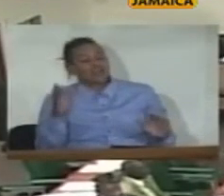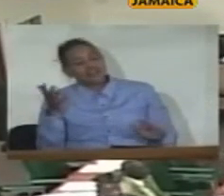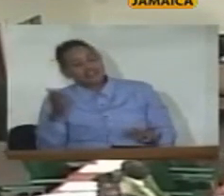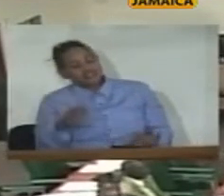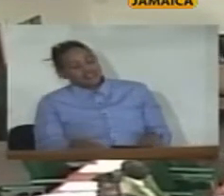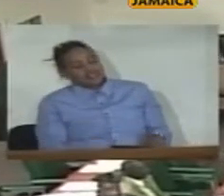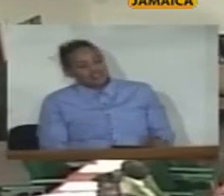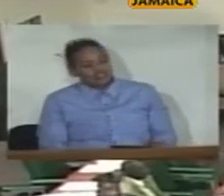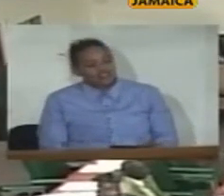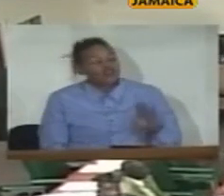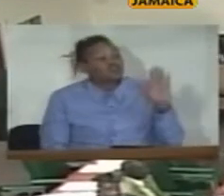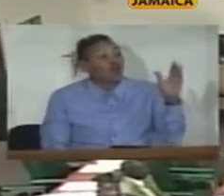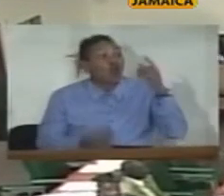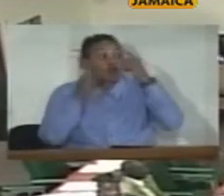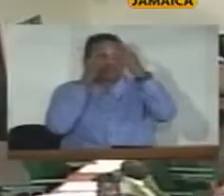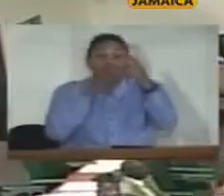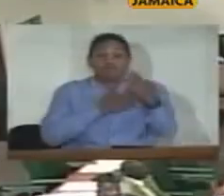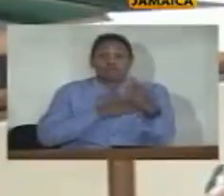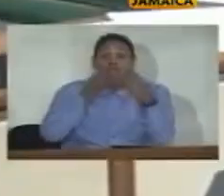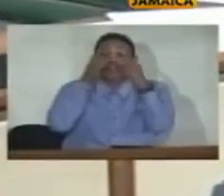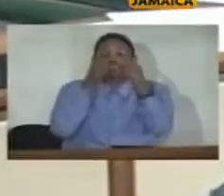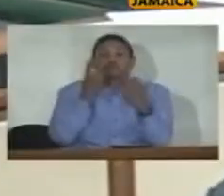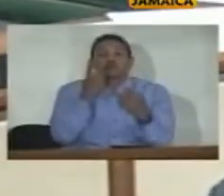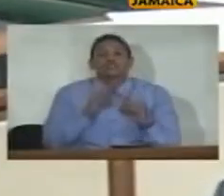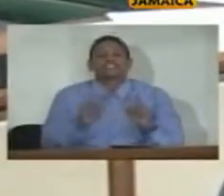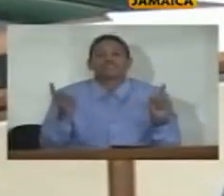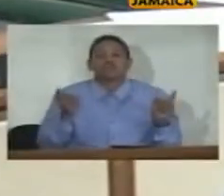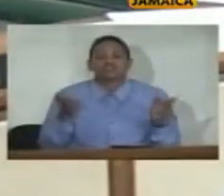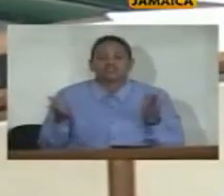Your objective and my objective are two different things.